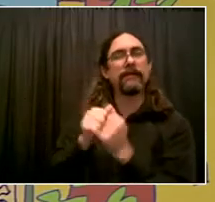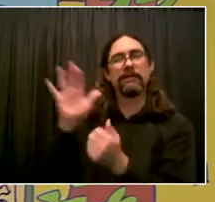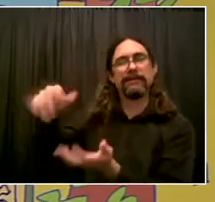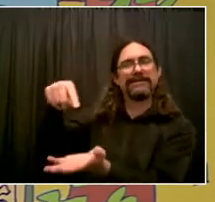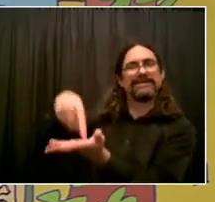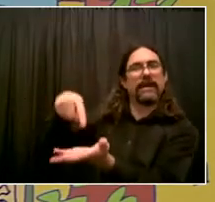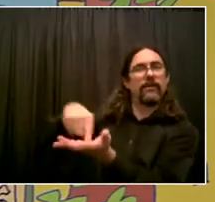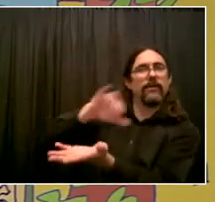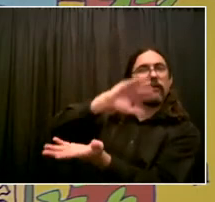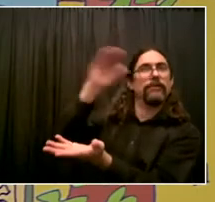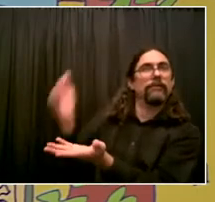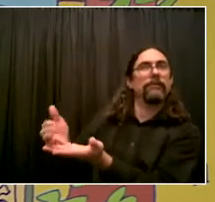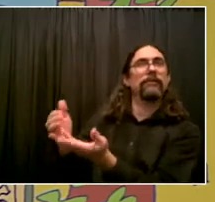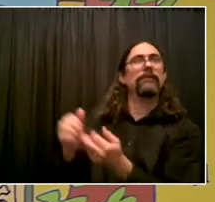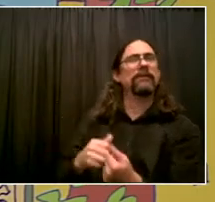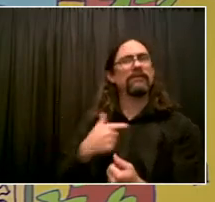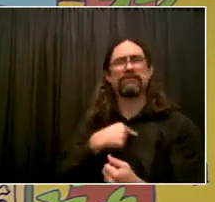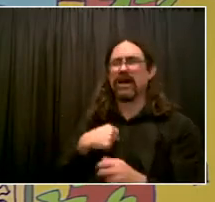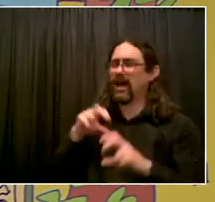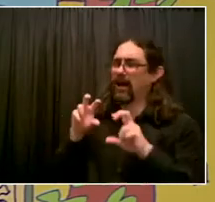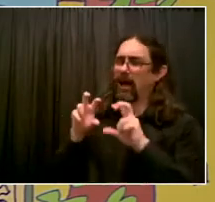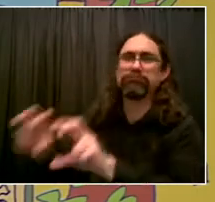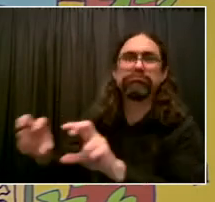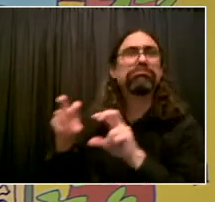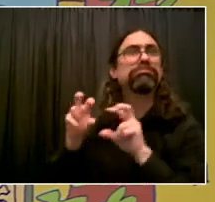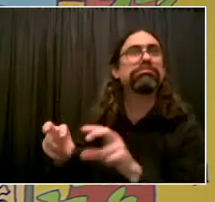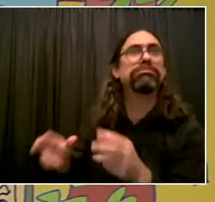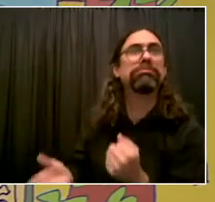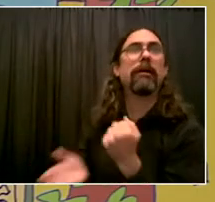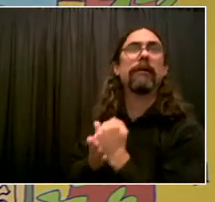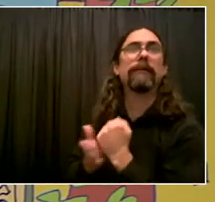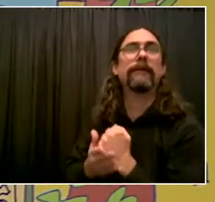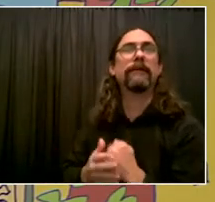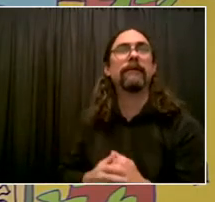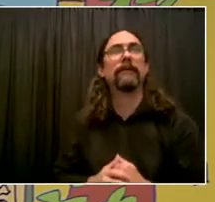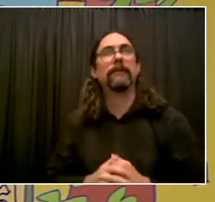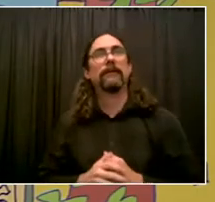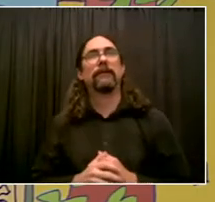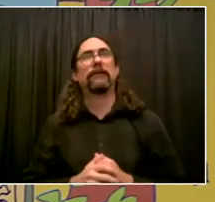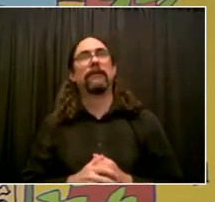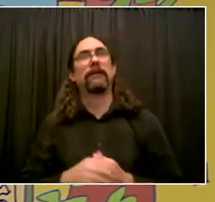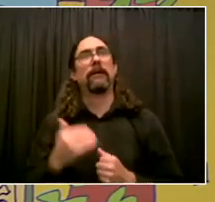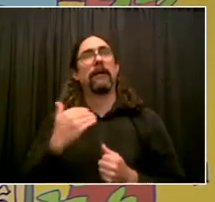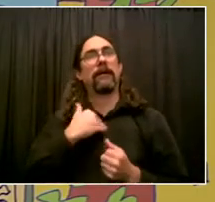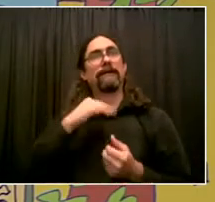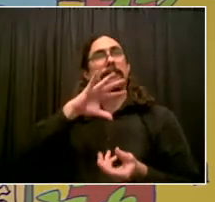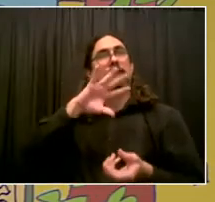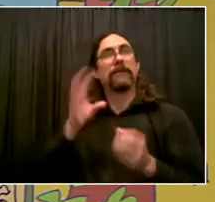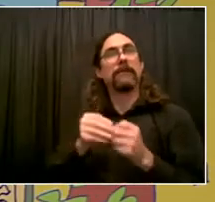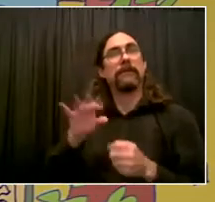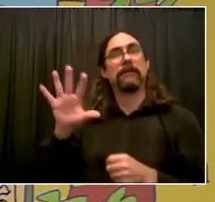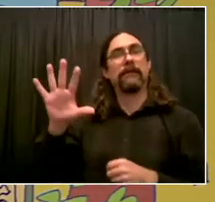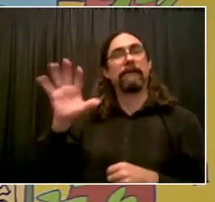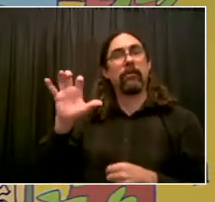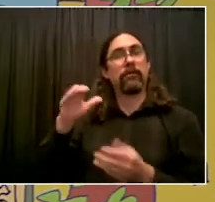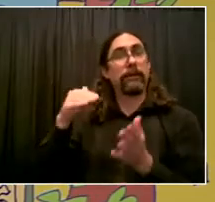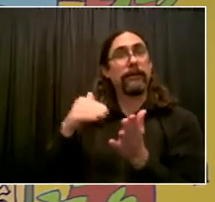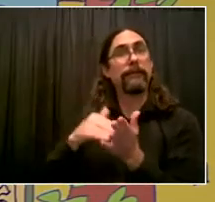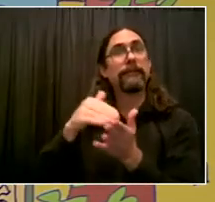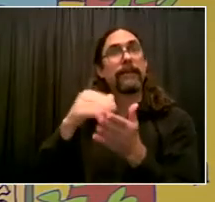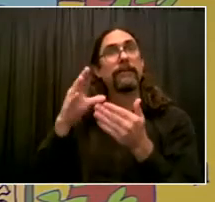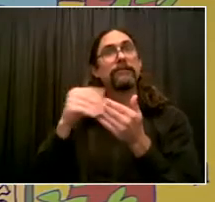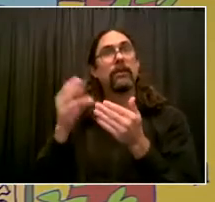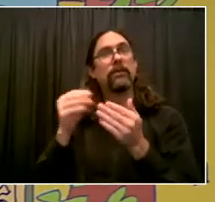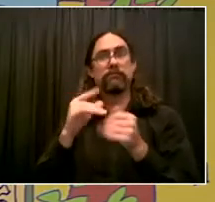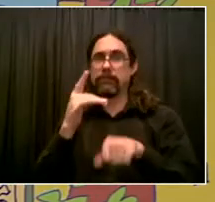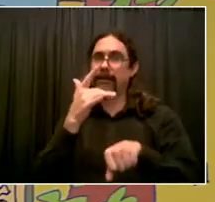in debt relief is what can be achieved here. This is about the drivers. We did this for the drivers, and it is making an impact in their lives. And people are voting with their feet.